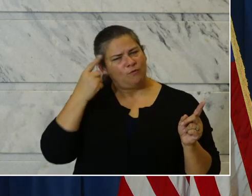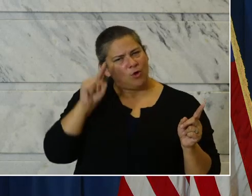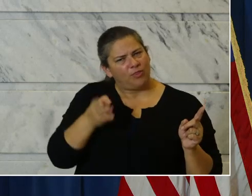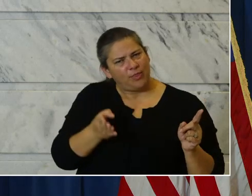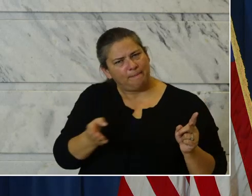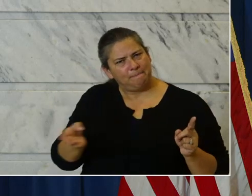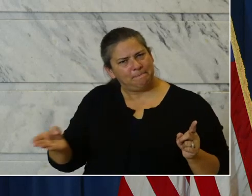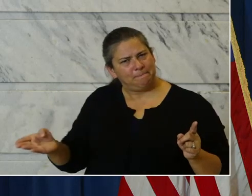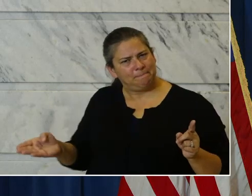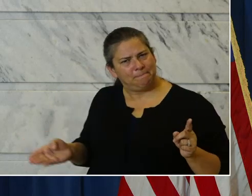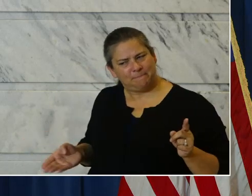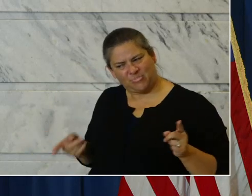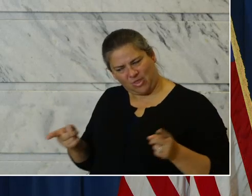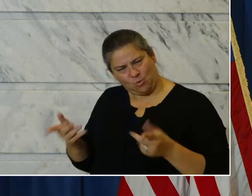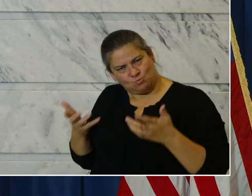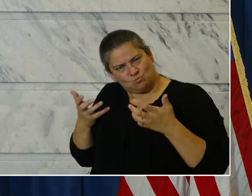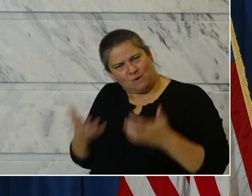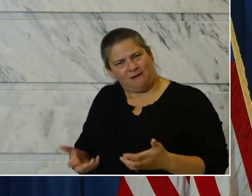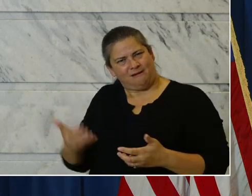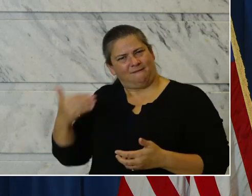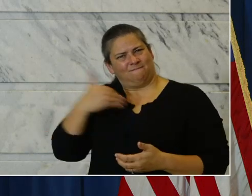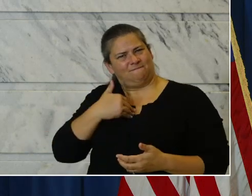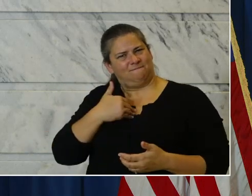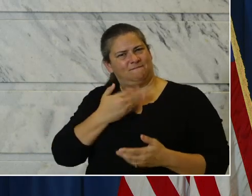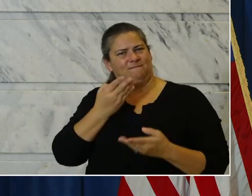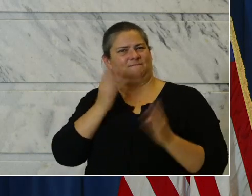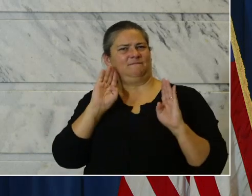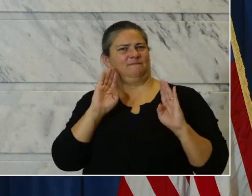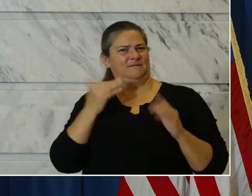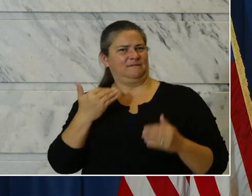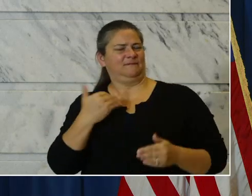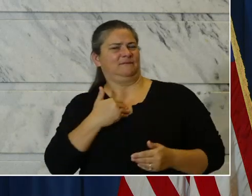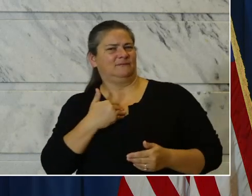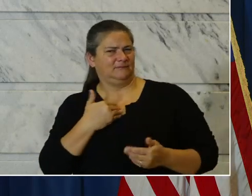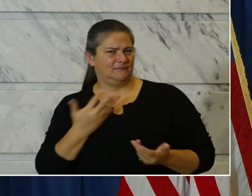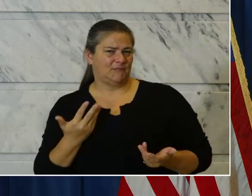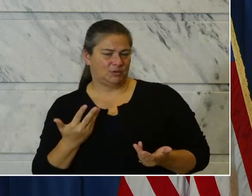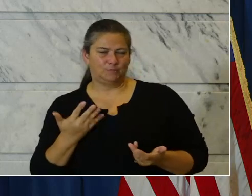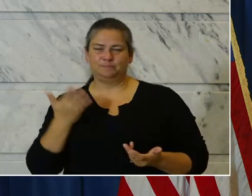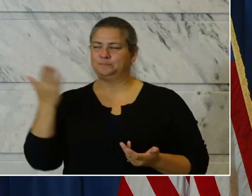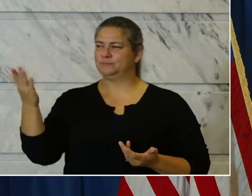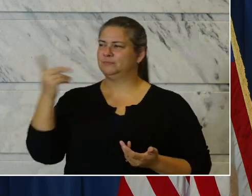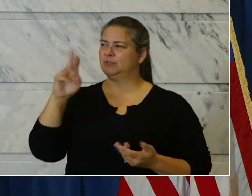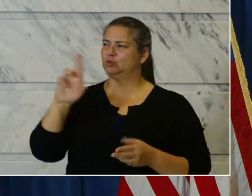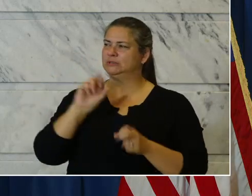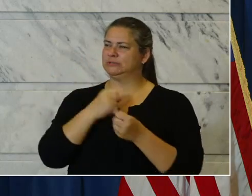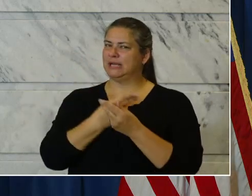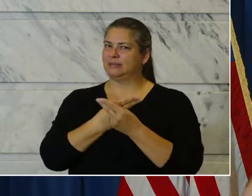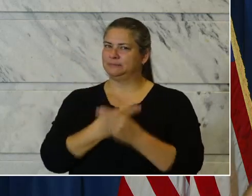can have this type of option. So with that, Dr. Stack.